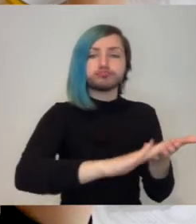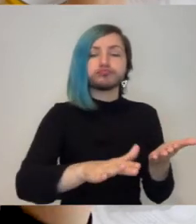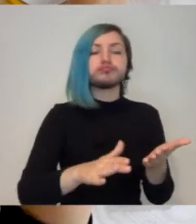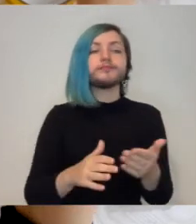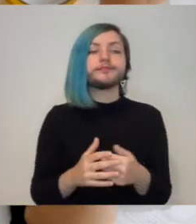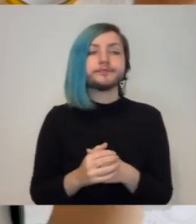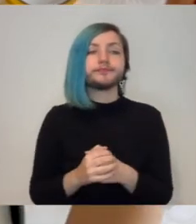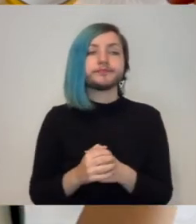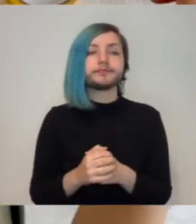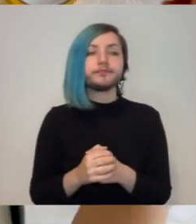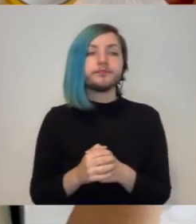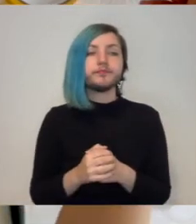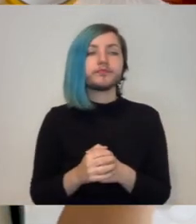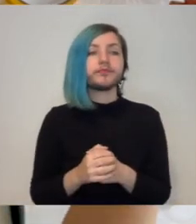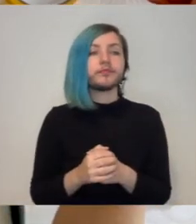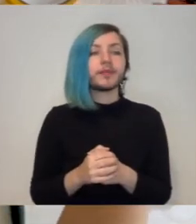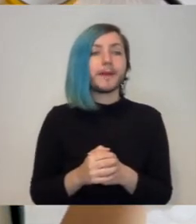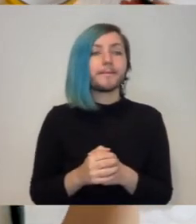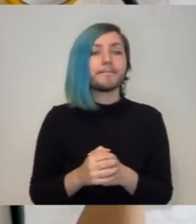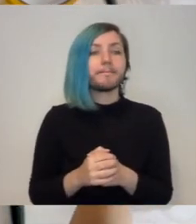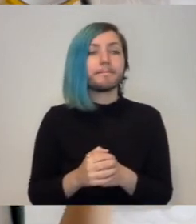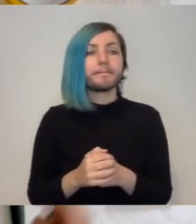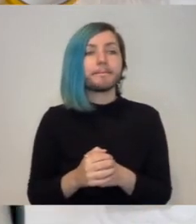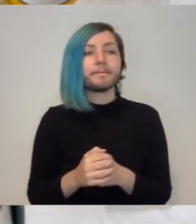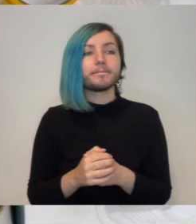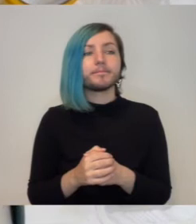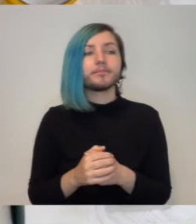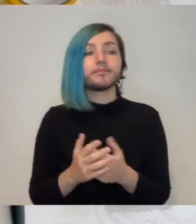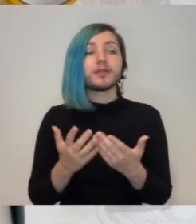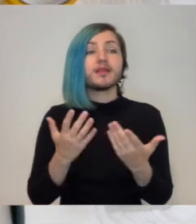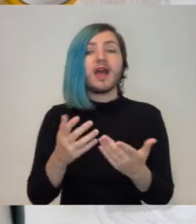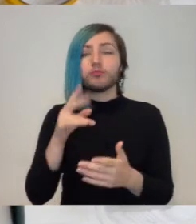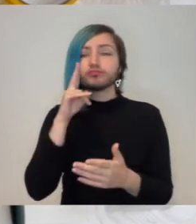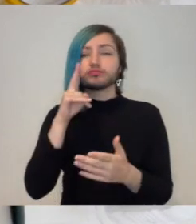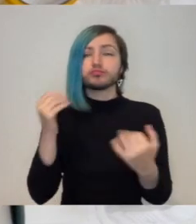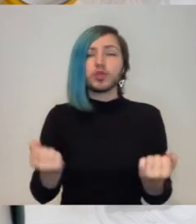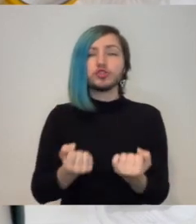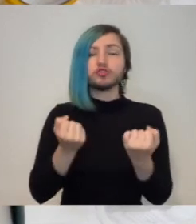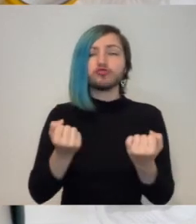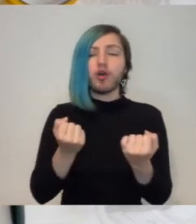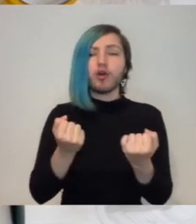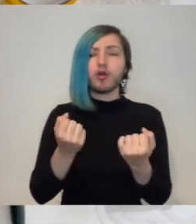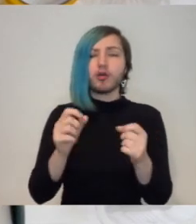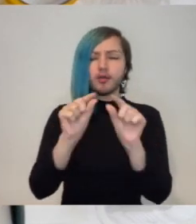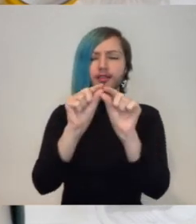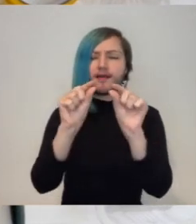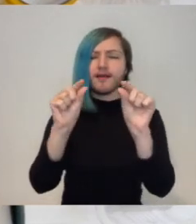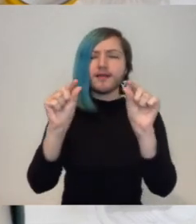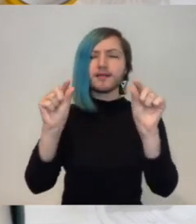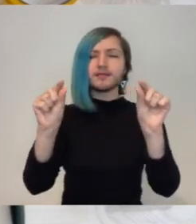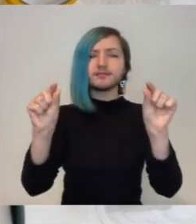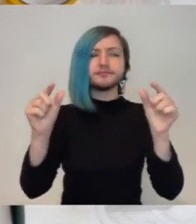it. And the other thing you can do is actually, having looked at this lovely strong light line in